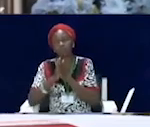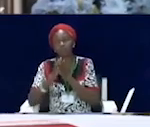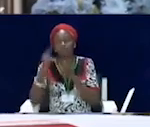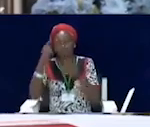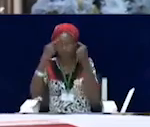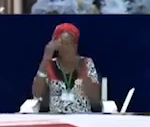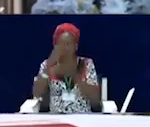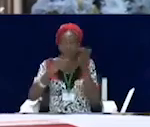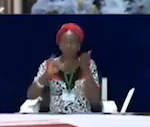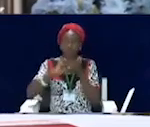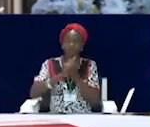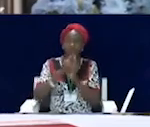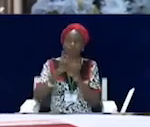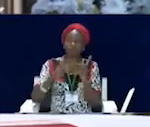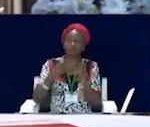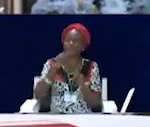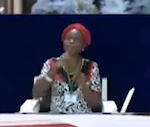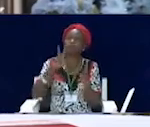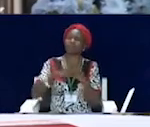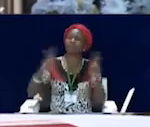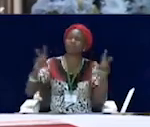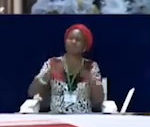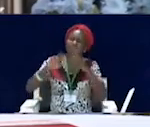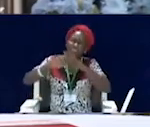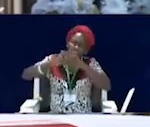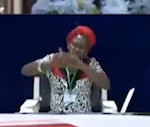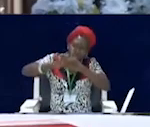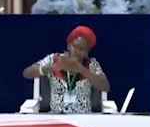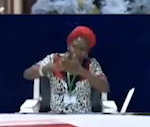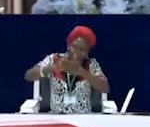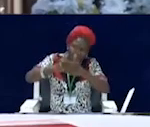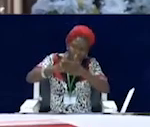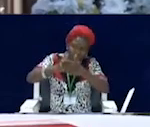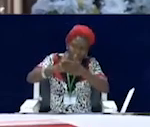concerning some of these people who are very, very close to you.